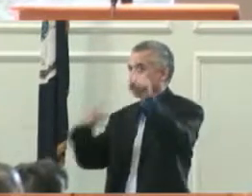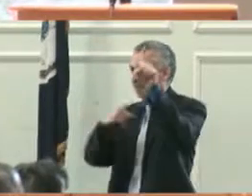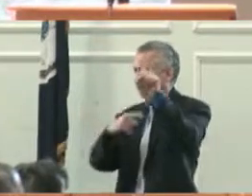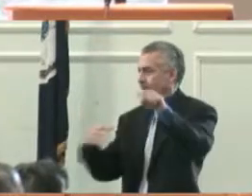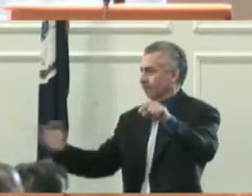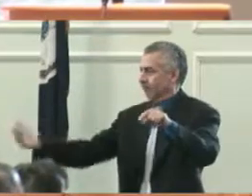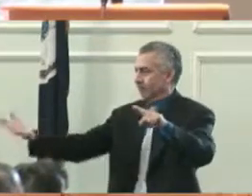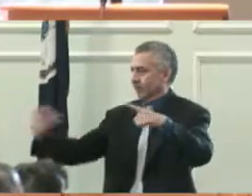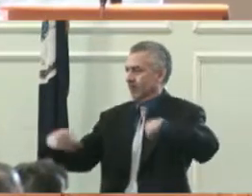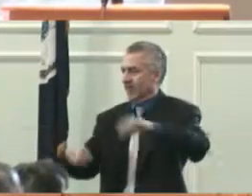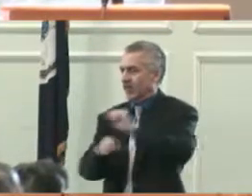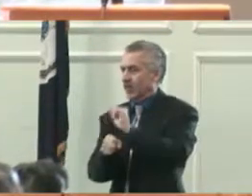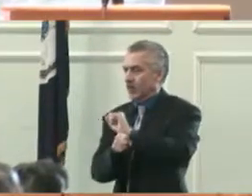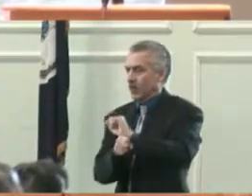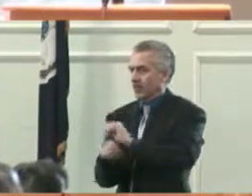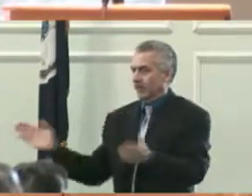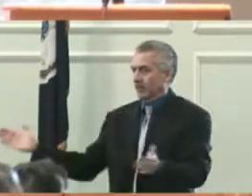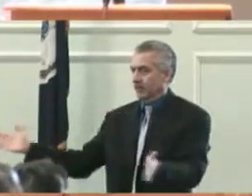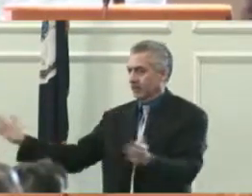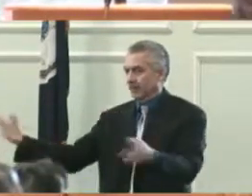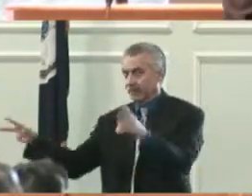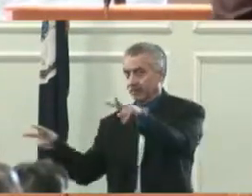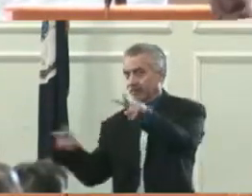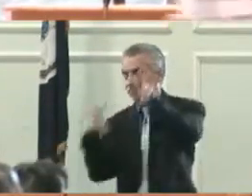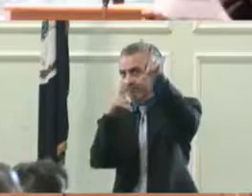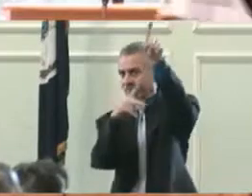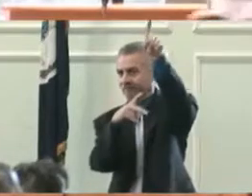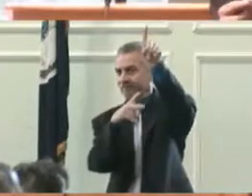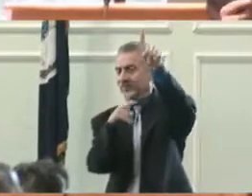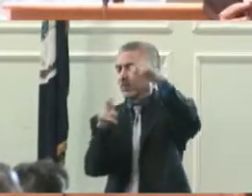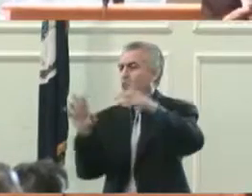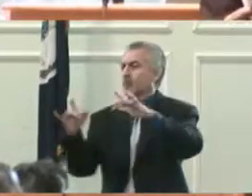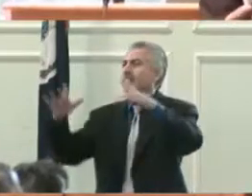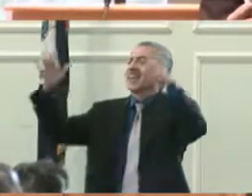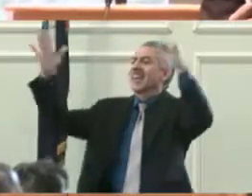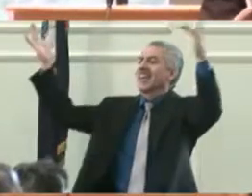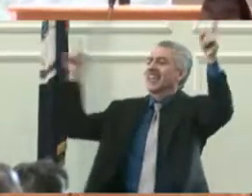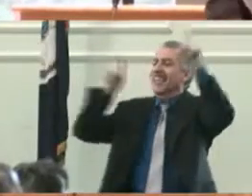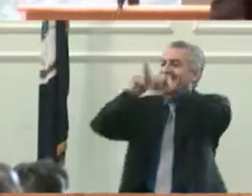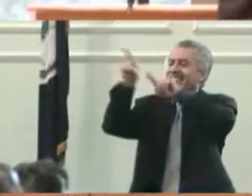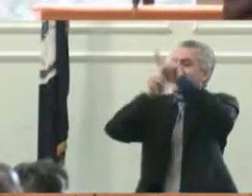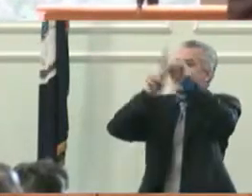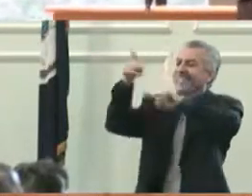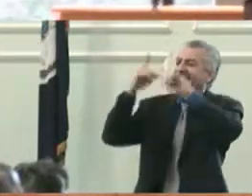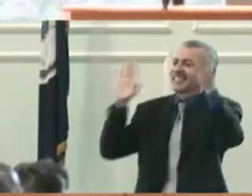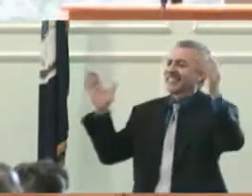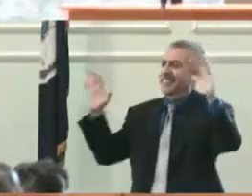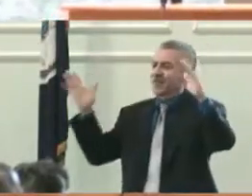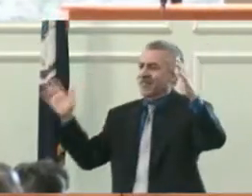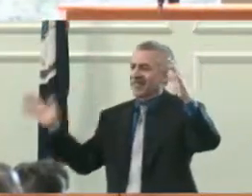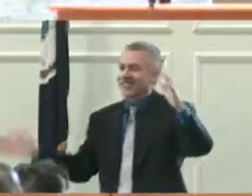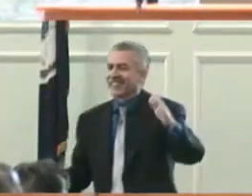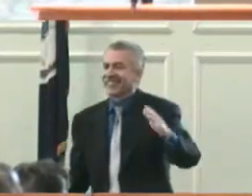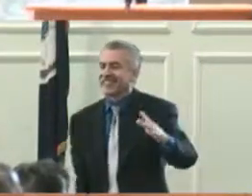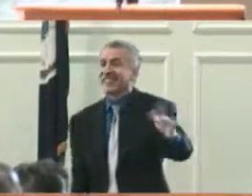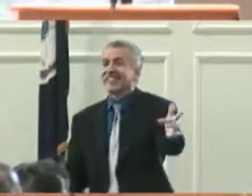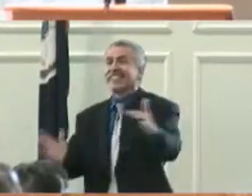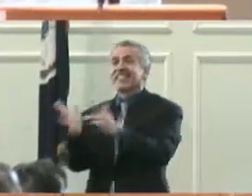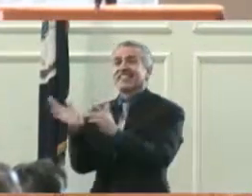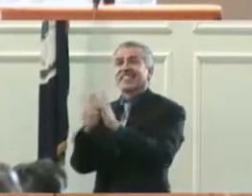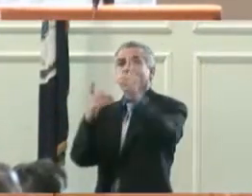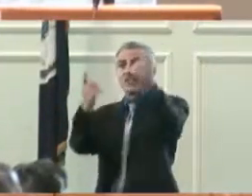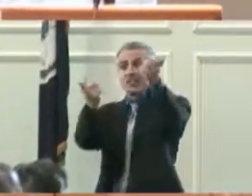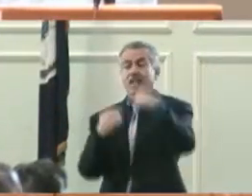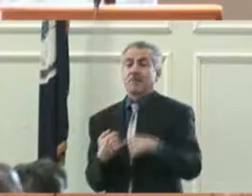Christ. It says those people are going to shine like the stars forever and ever. Jesus is coming. Whether